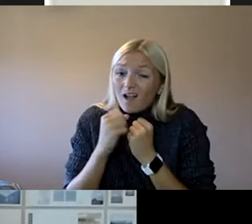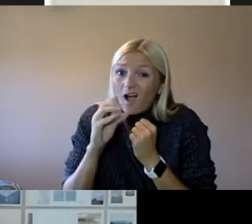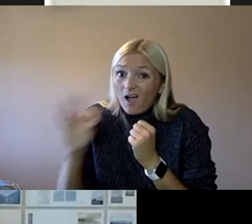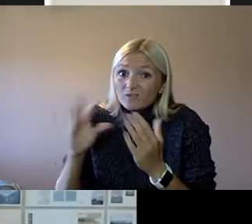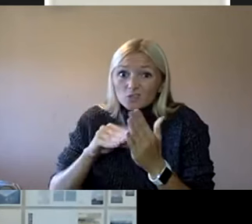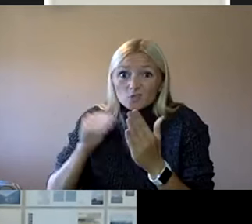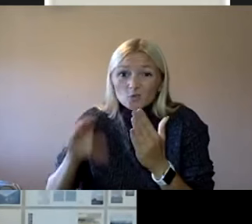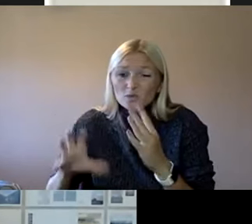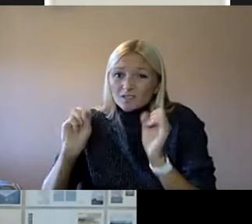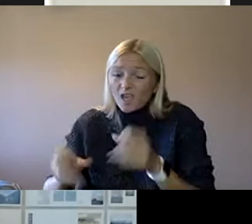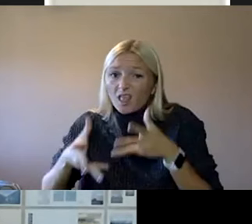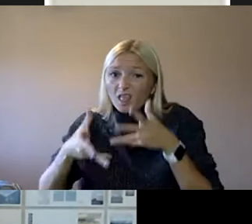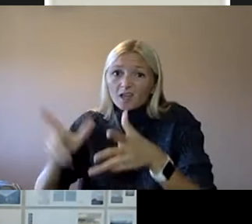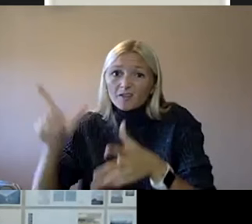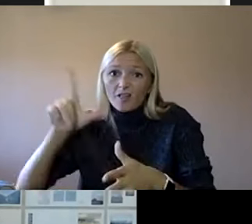students.